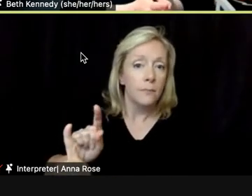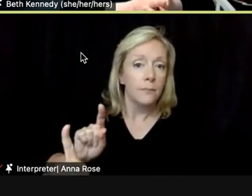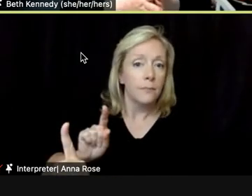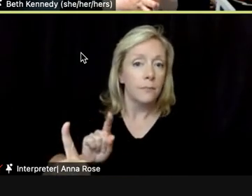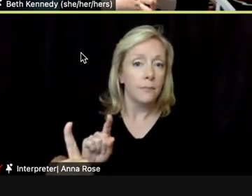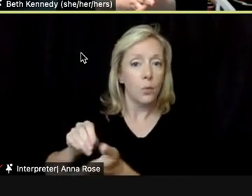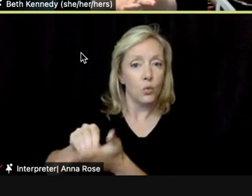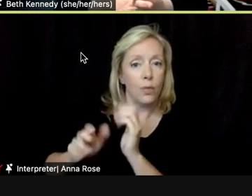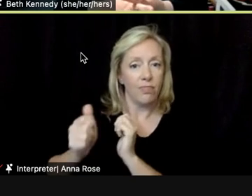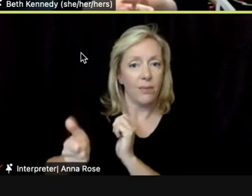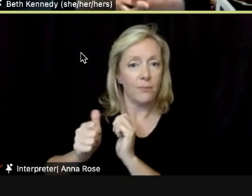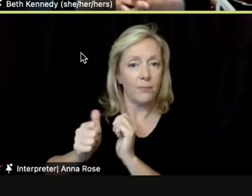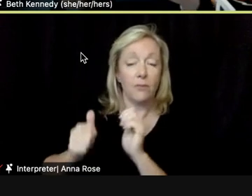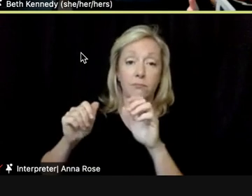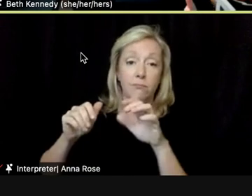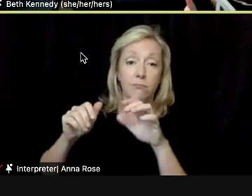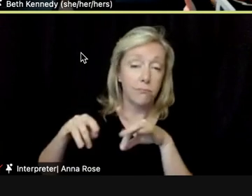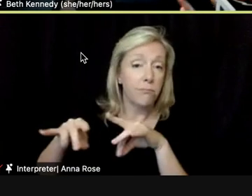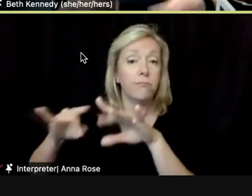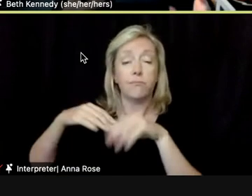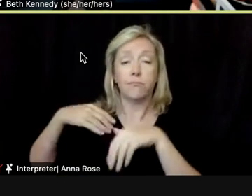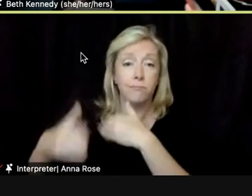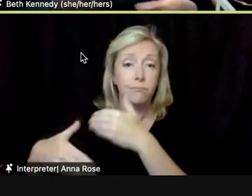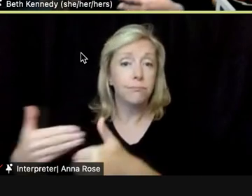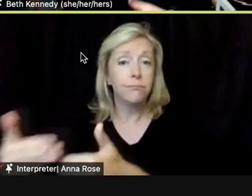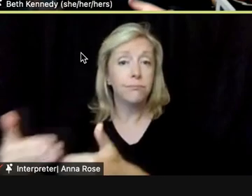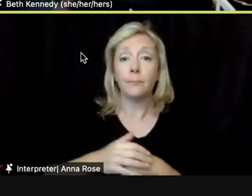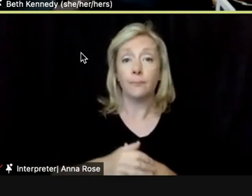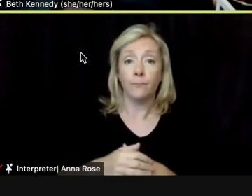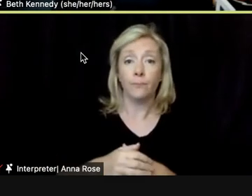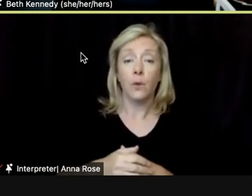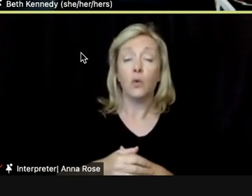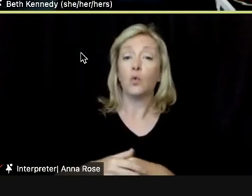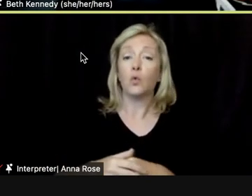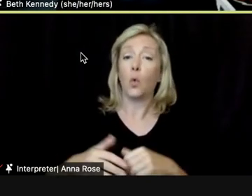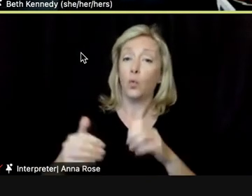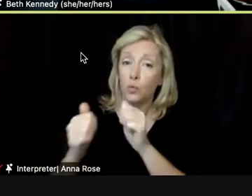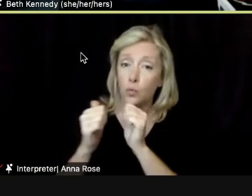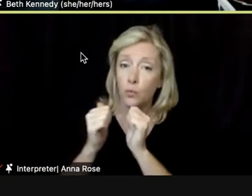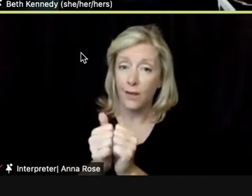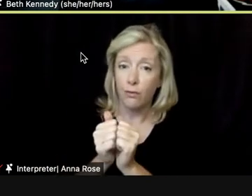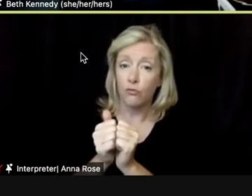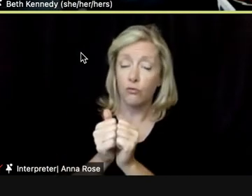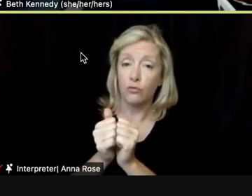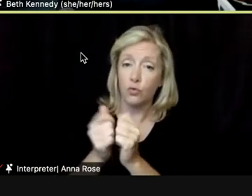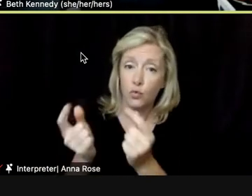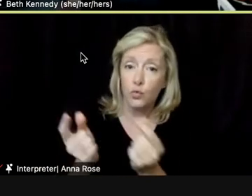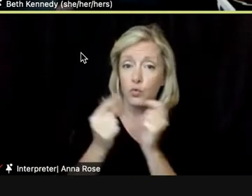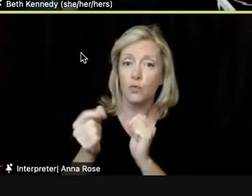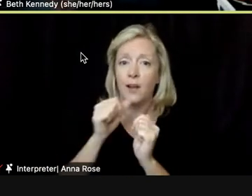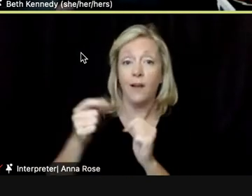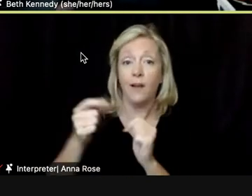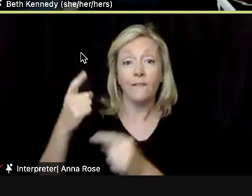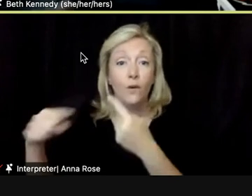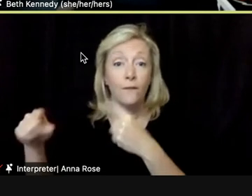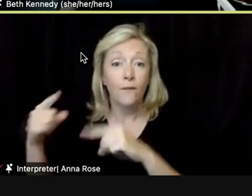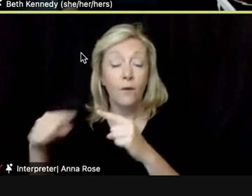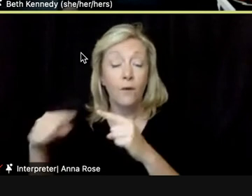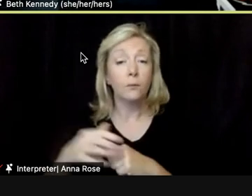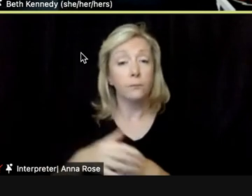themselves. So it's constantly do with, not for. And intervention takes long